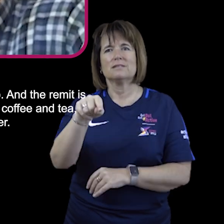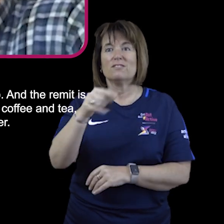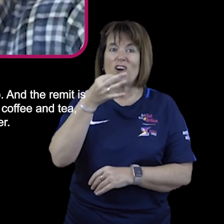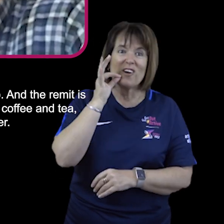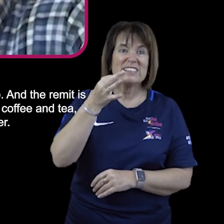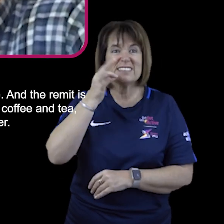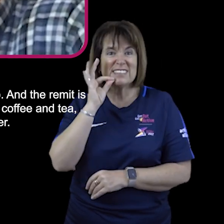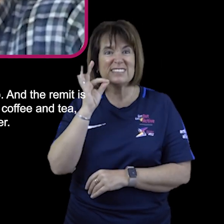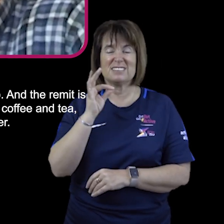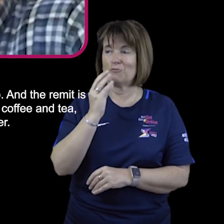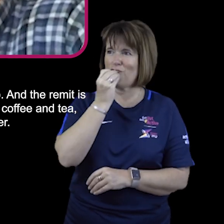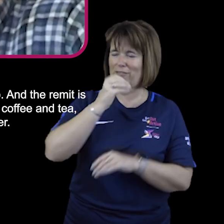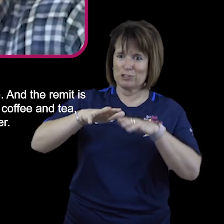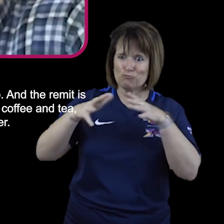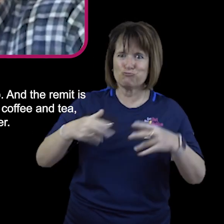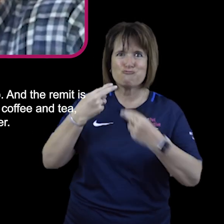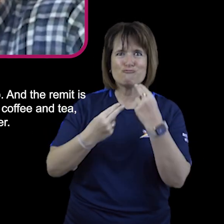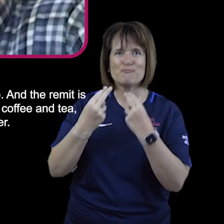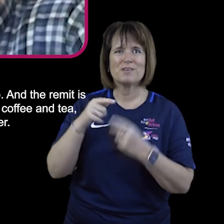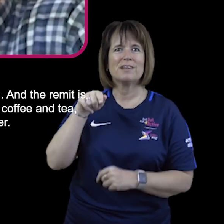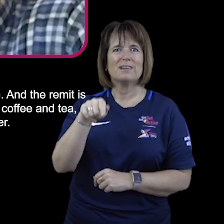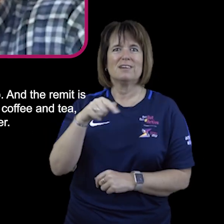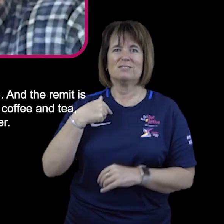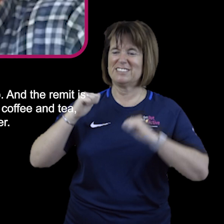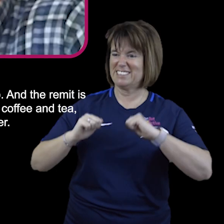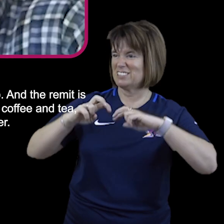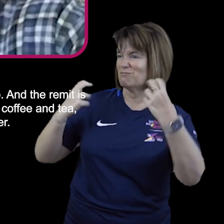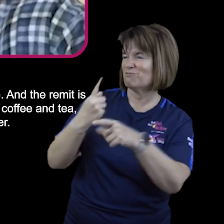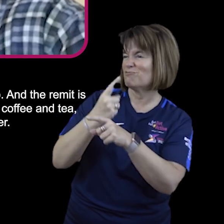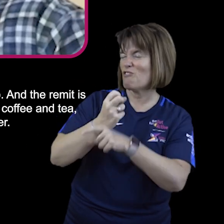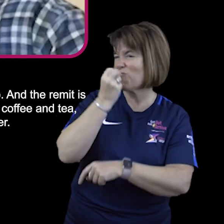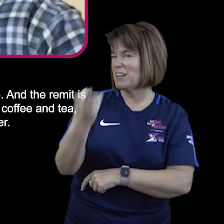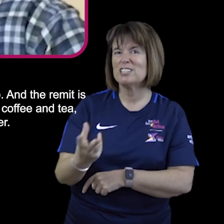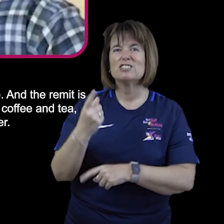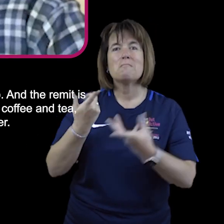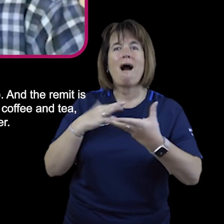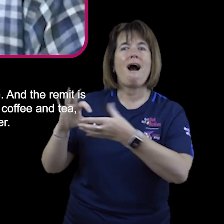good breakfast. We sit around and talk rubbish at each other. and